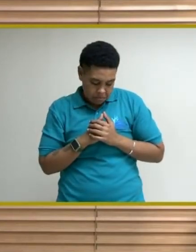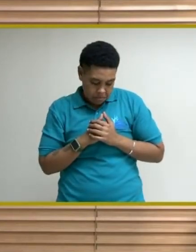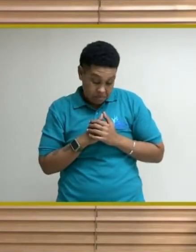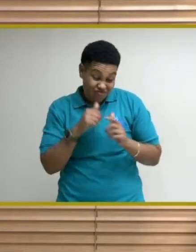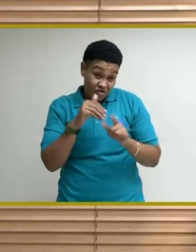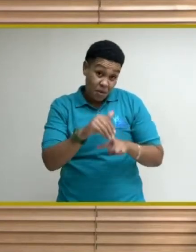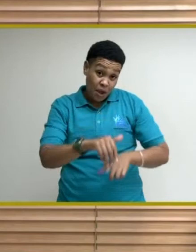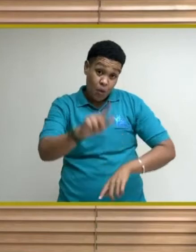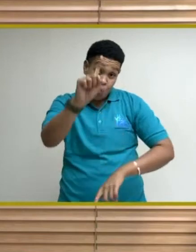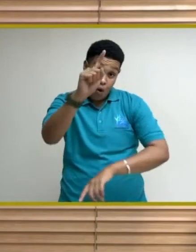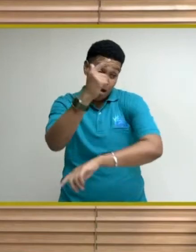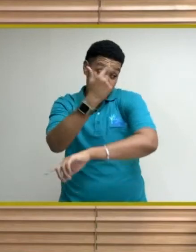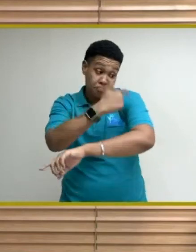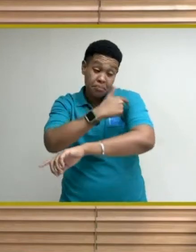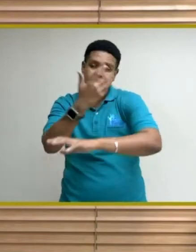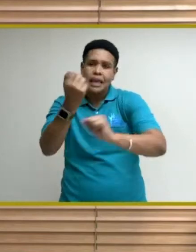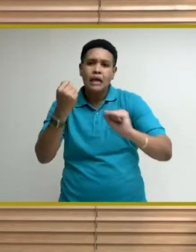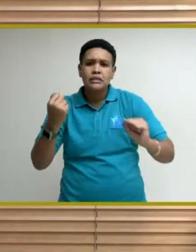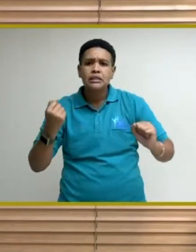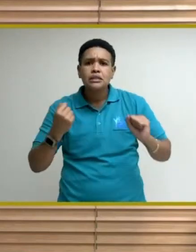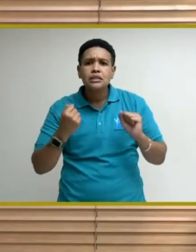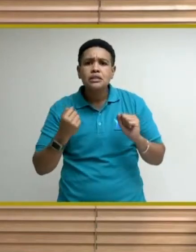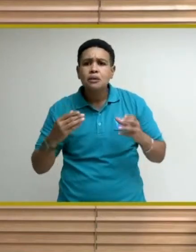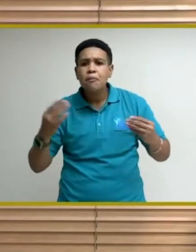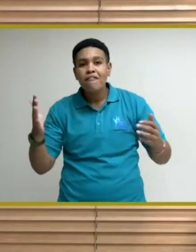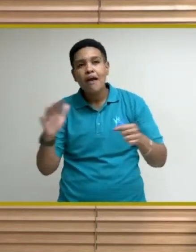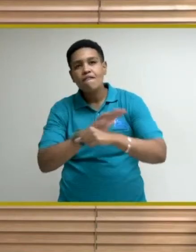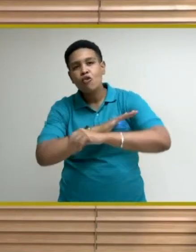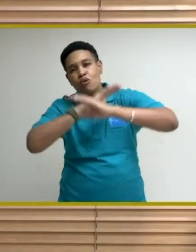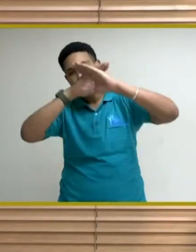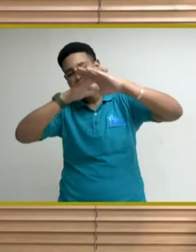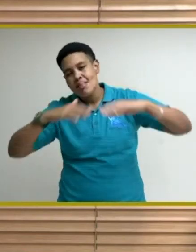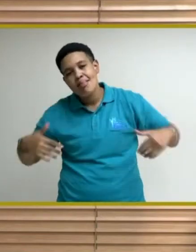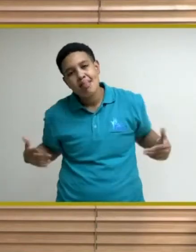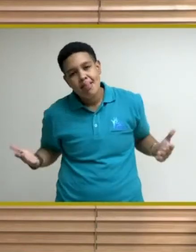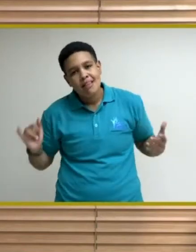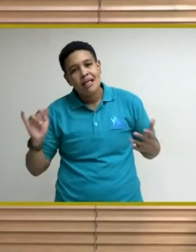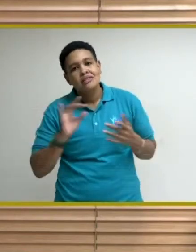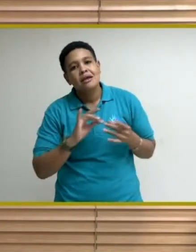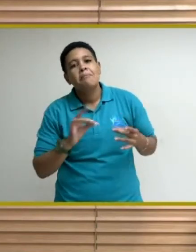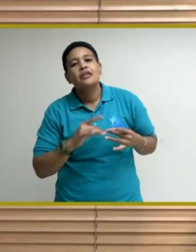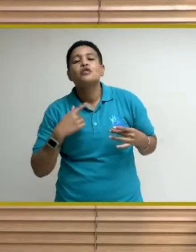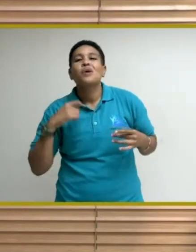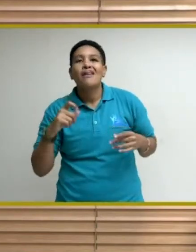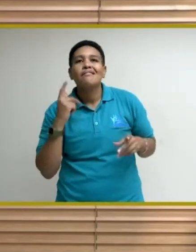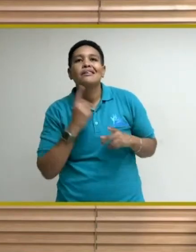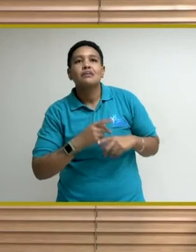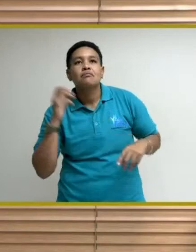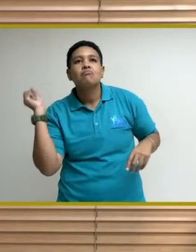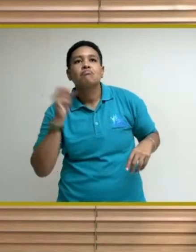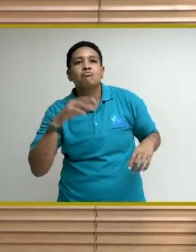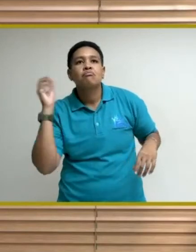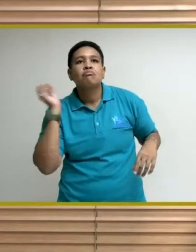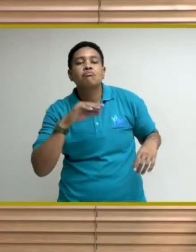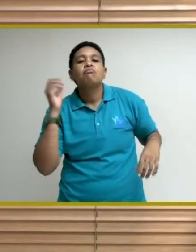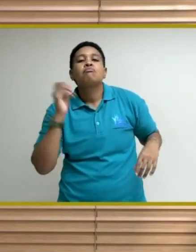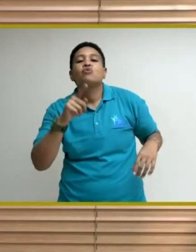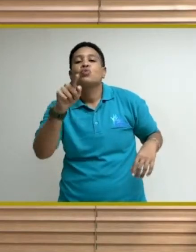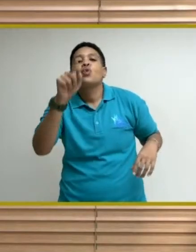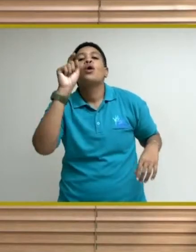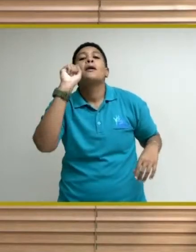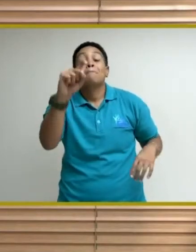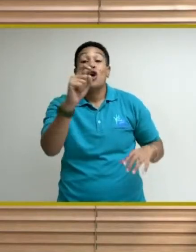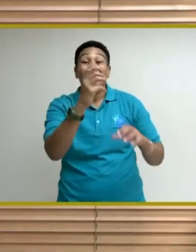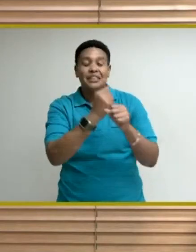of the vaccine does not provide full protection, and that's a message that we have to continue to push. You must